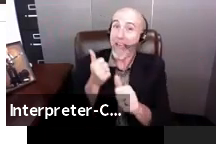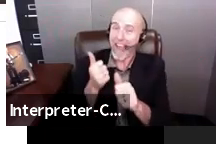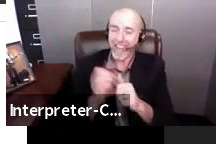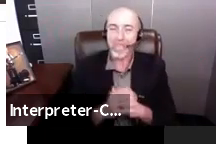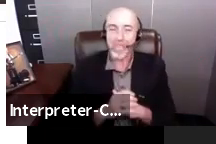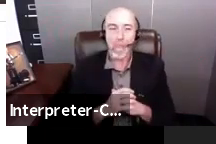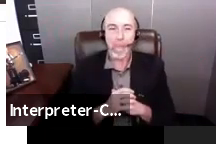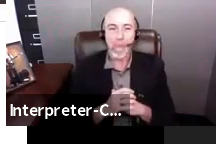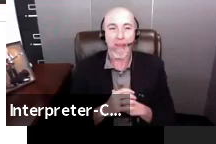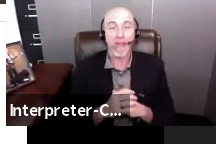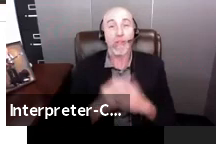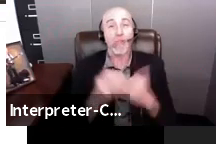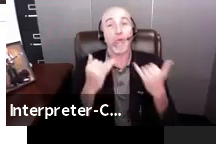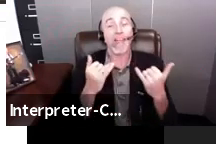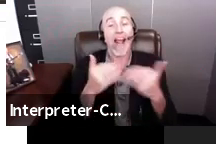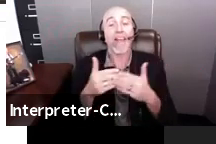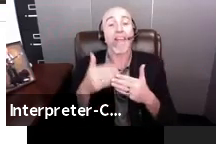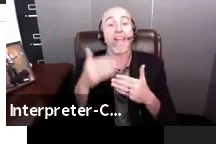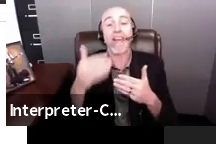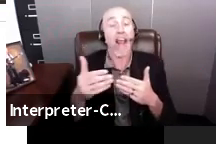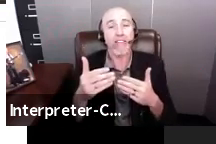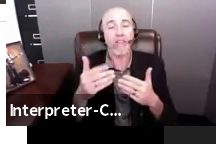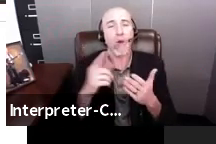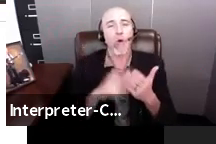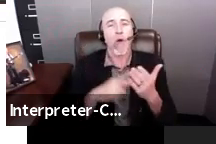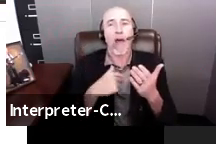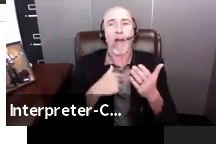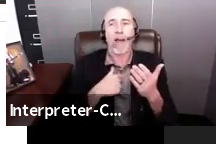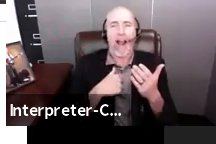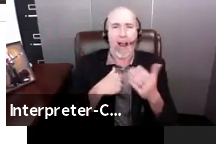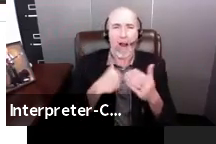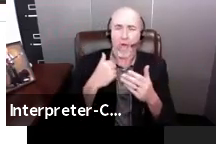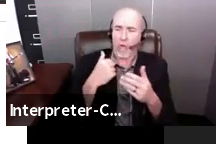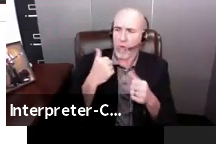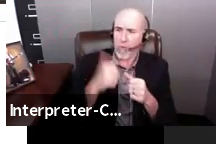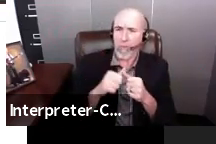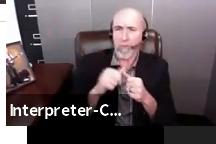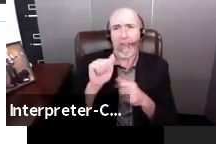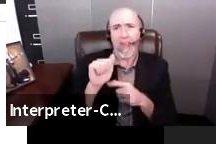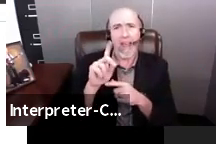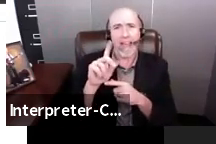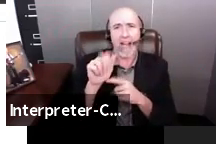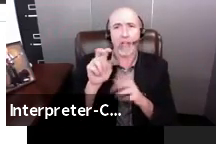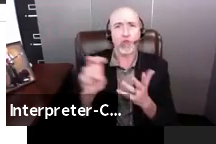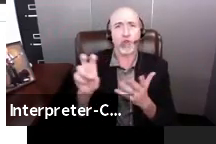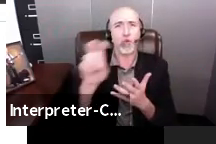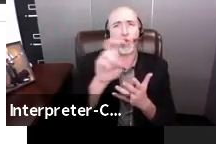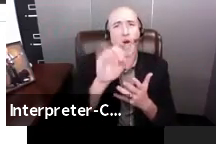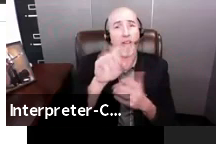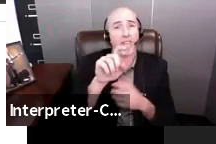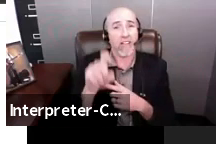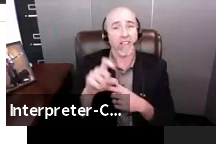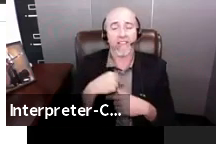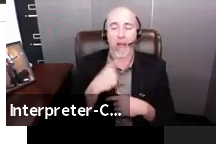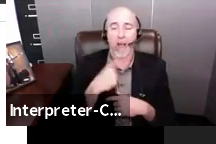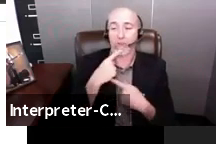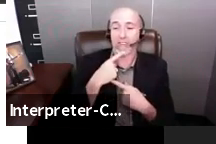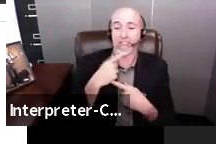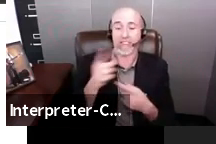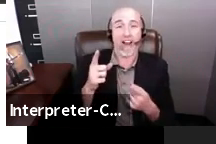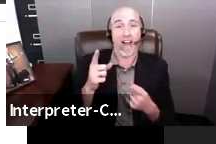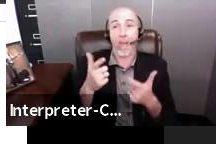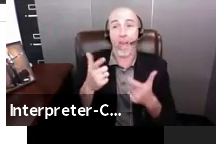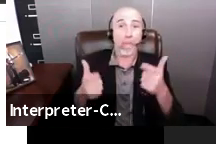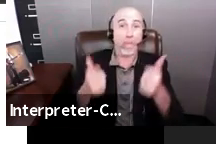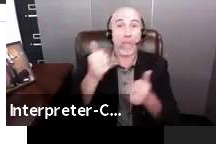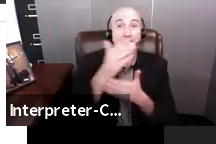we're going to hear from next is what I recall our ADA tour of Texas. I always tell my staff that the biggest part of Texas is the